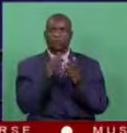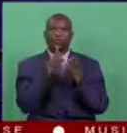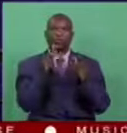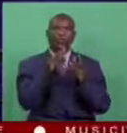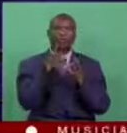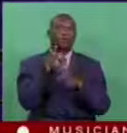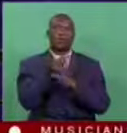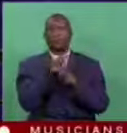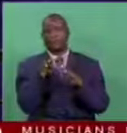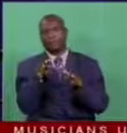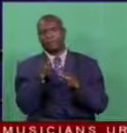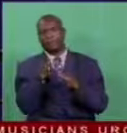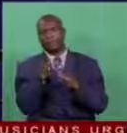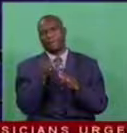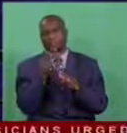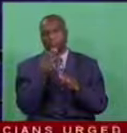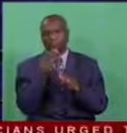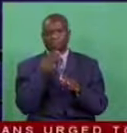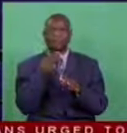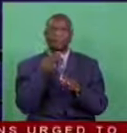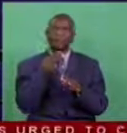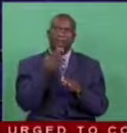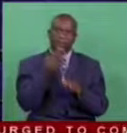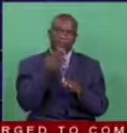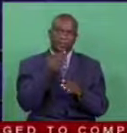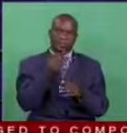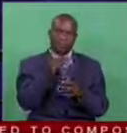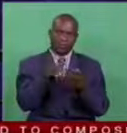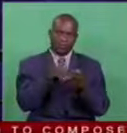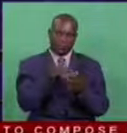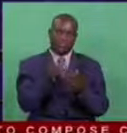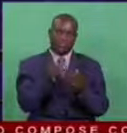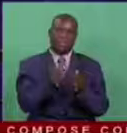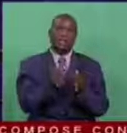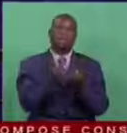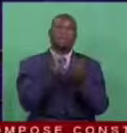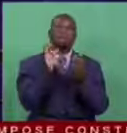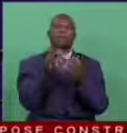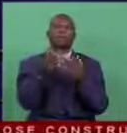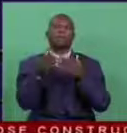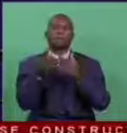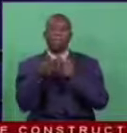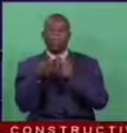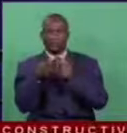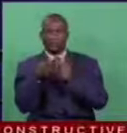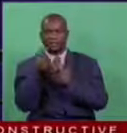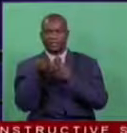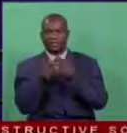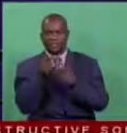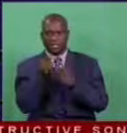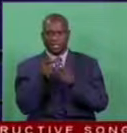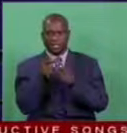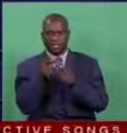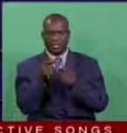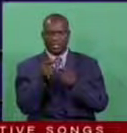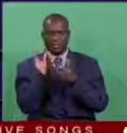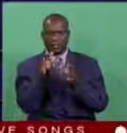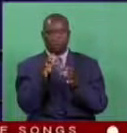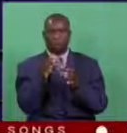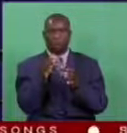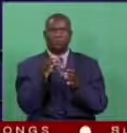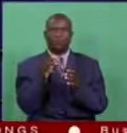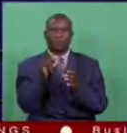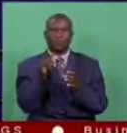ensure that whenever there are signs that conflict will happen, preventative measures will be taken and be put in place. So you will notice that,